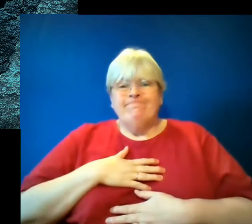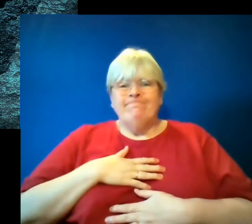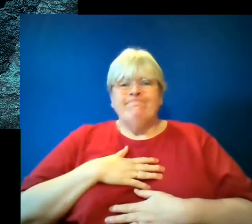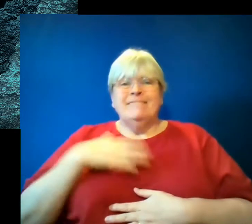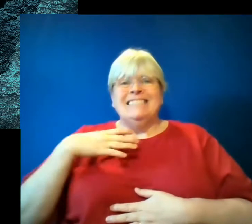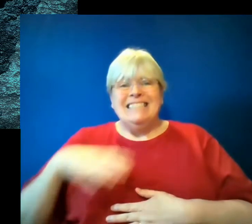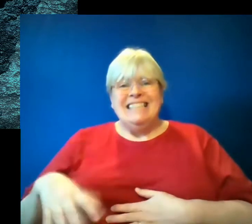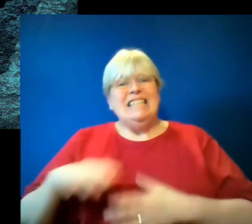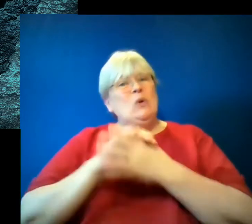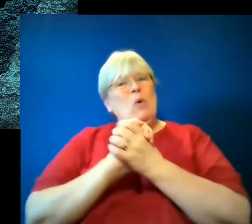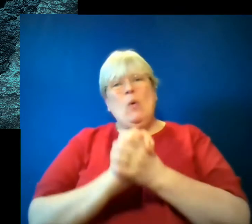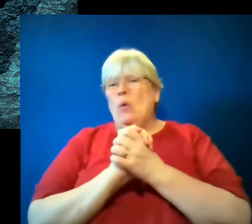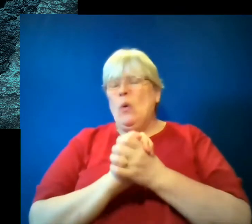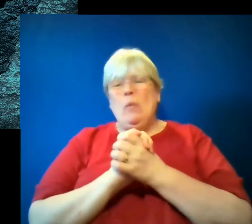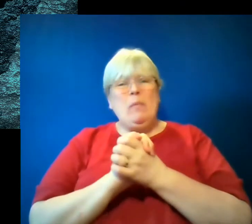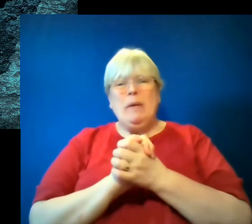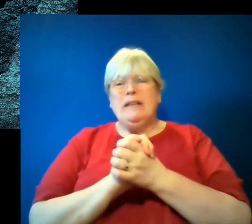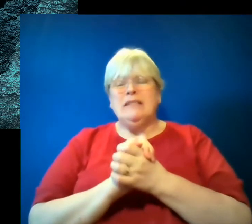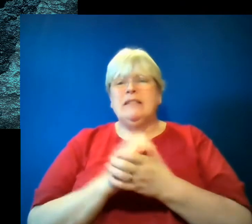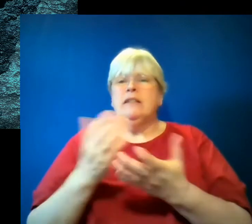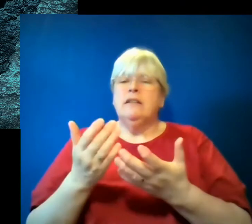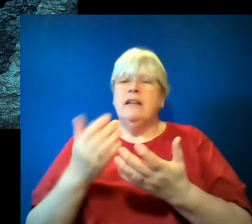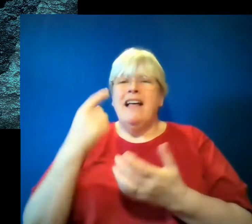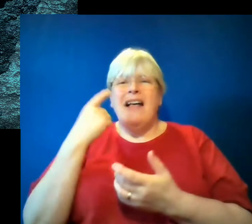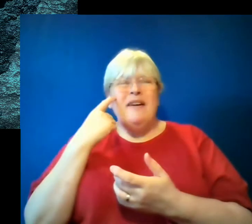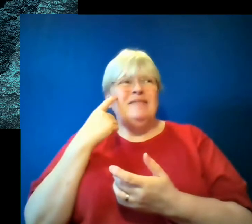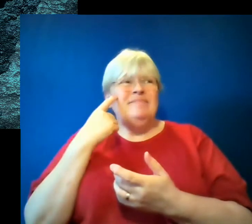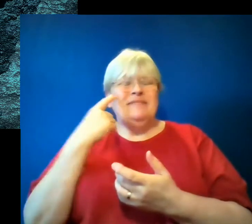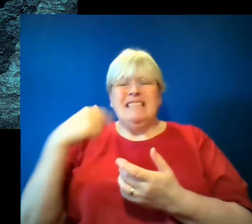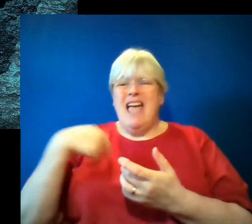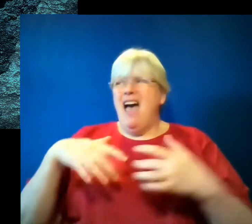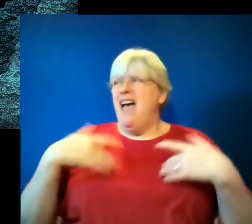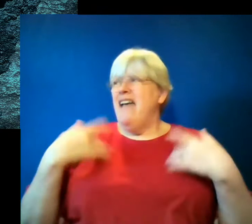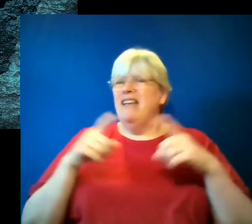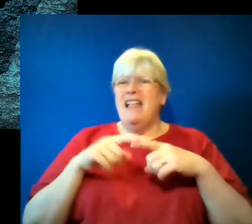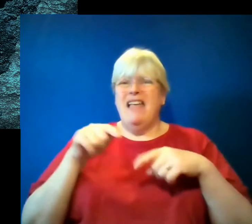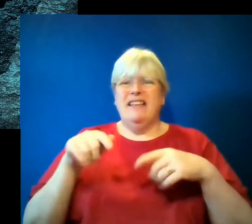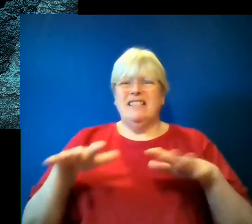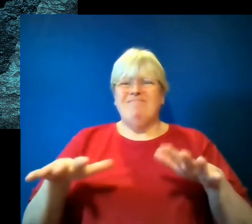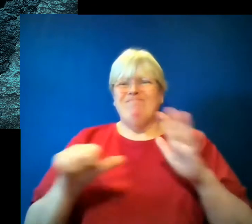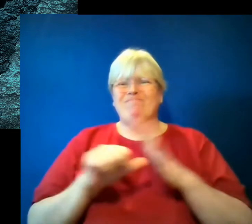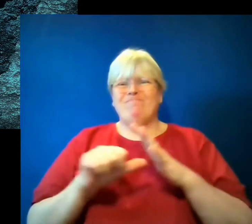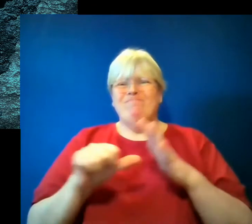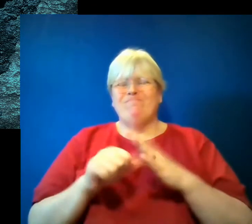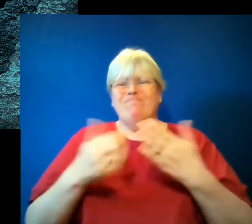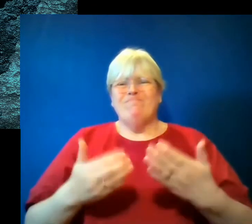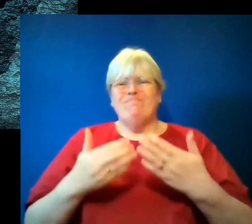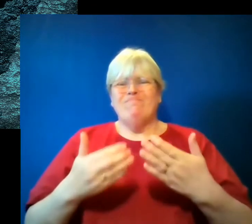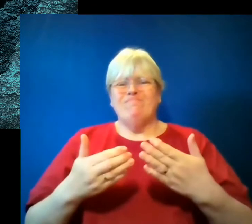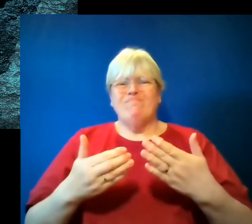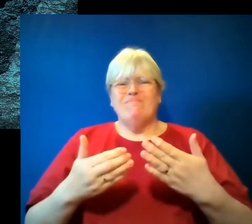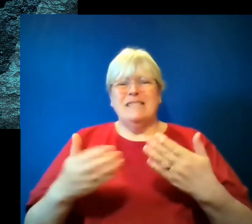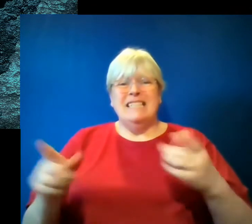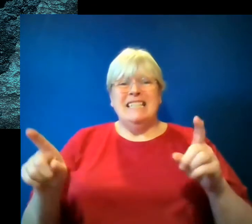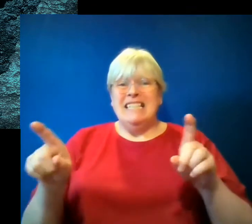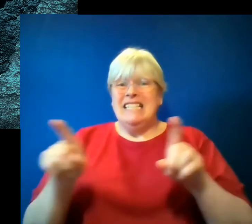hope. And I thought, if I am finding the world bewildering and difficult, how much more so must